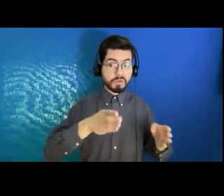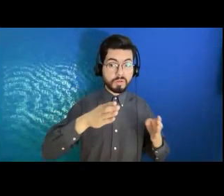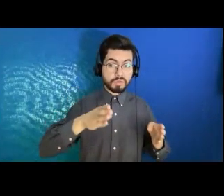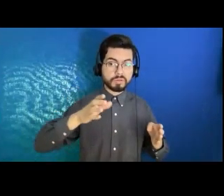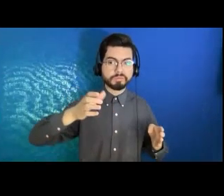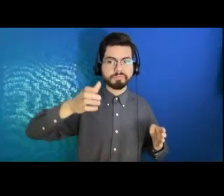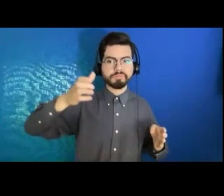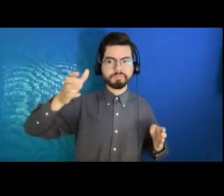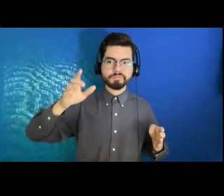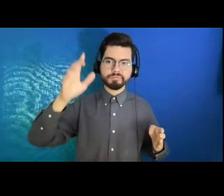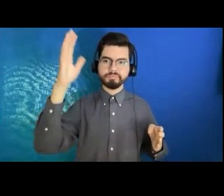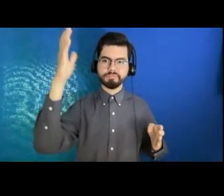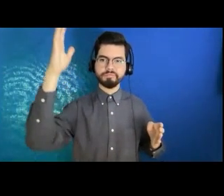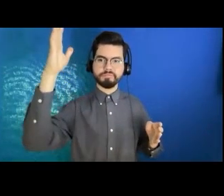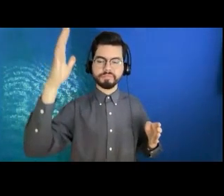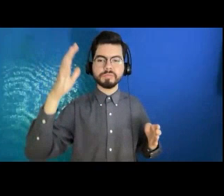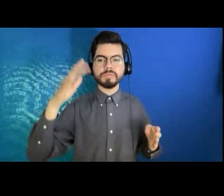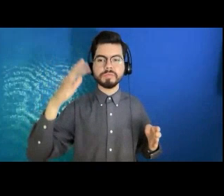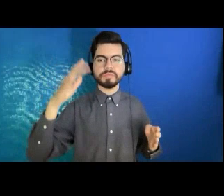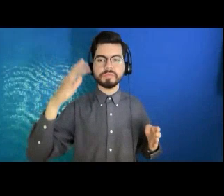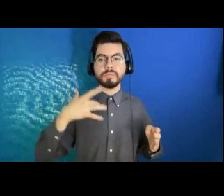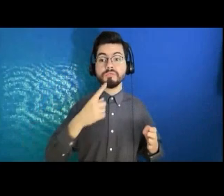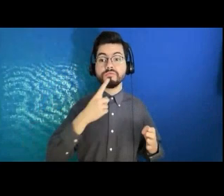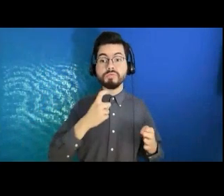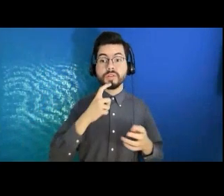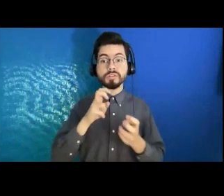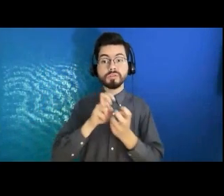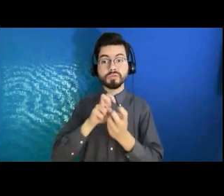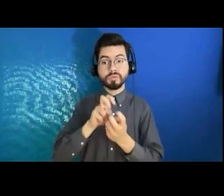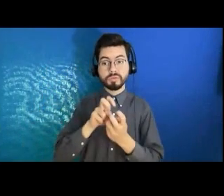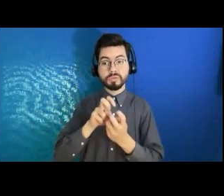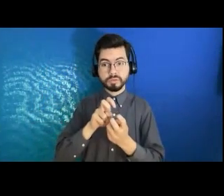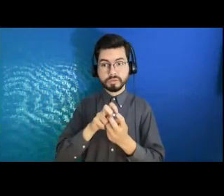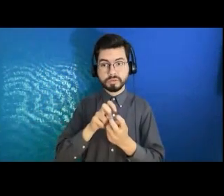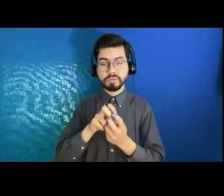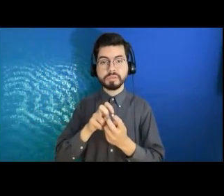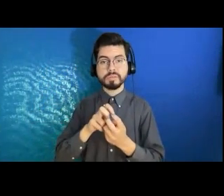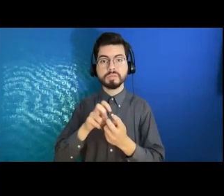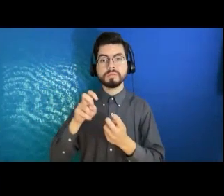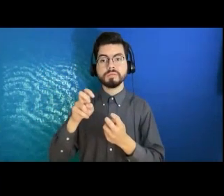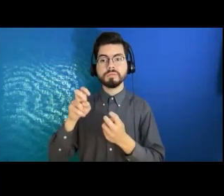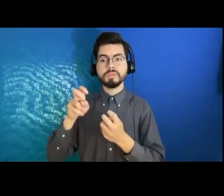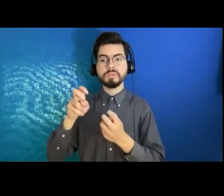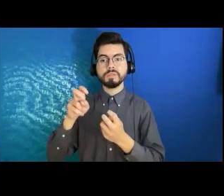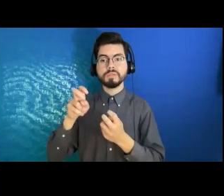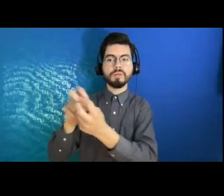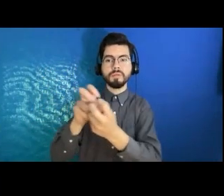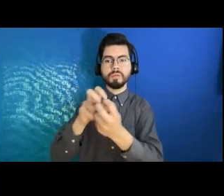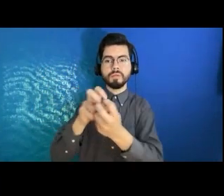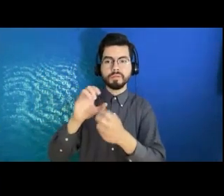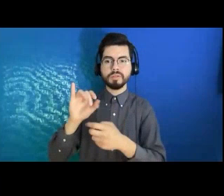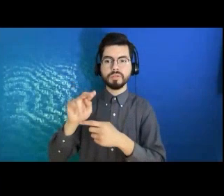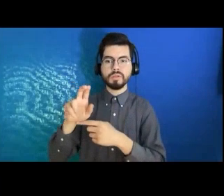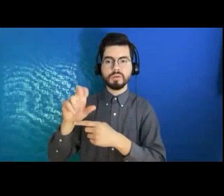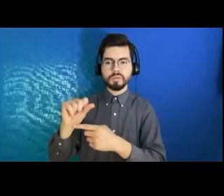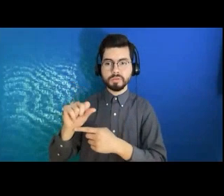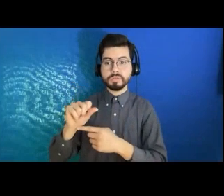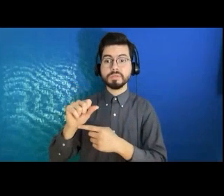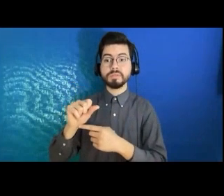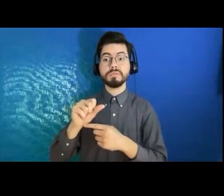generally, red squirrels harvest the cones, store them in middens at the base of the trees. Bears come in, eat the squirrel's